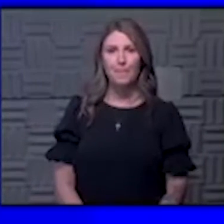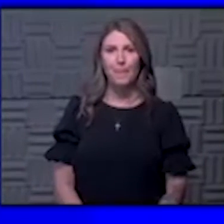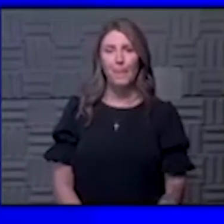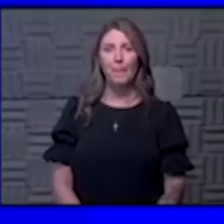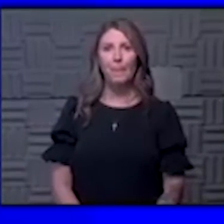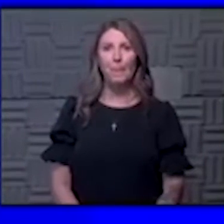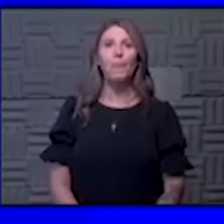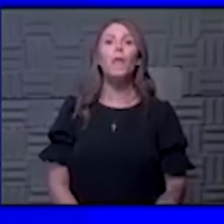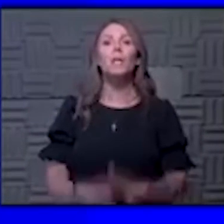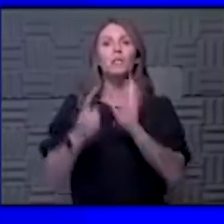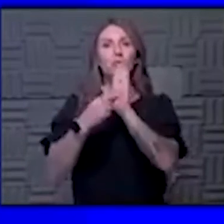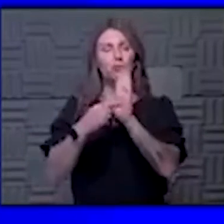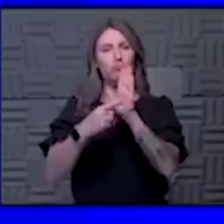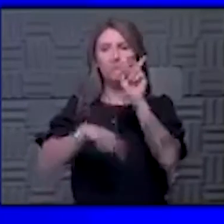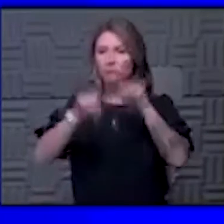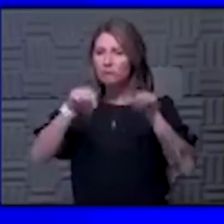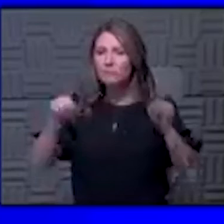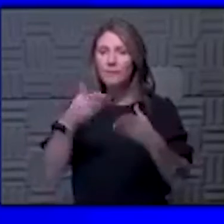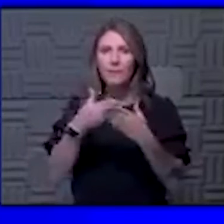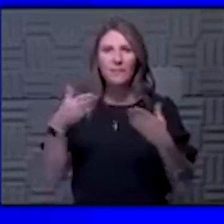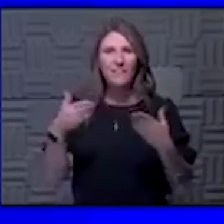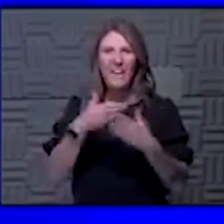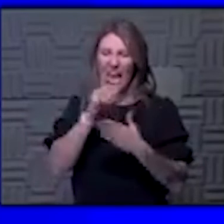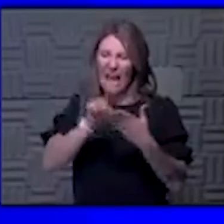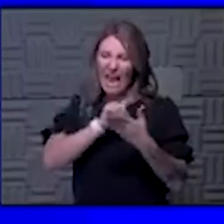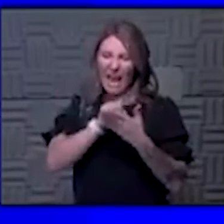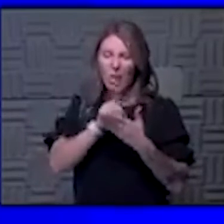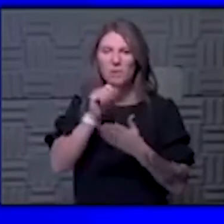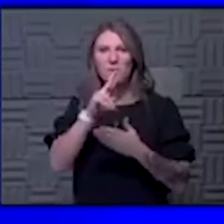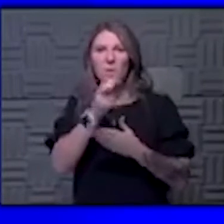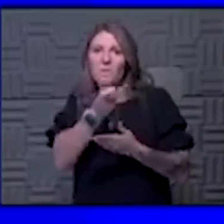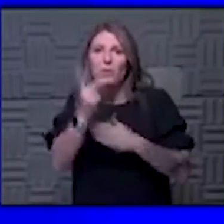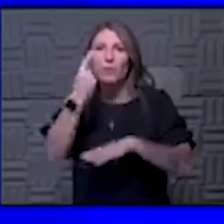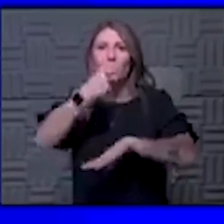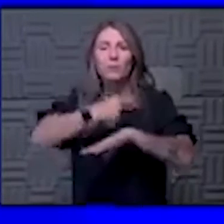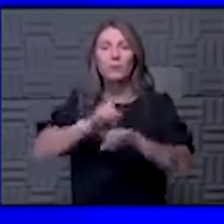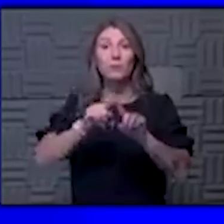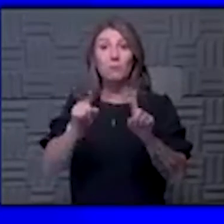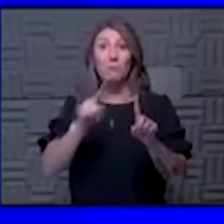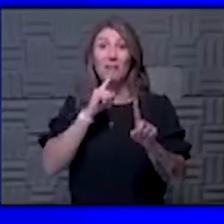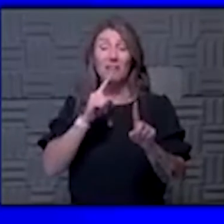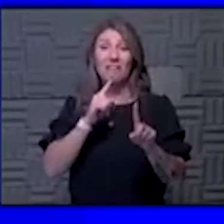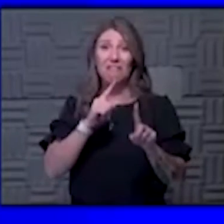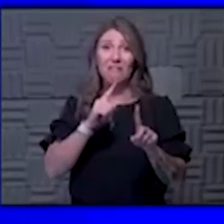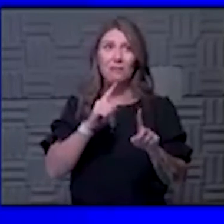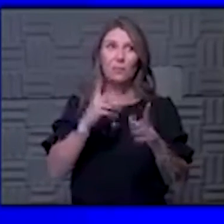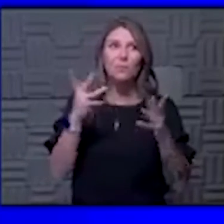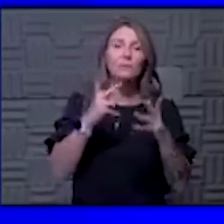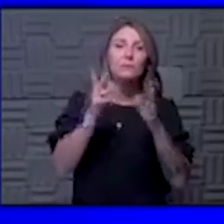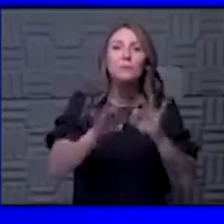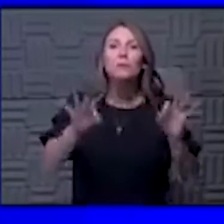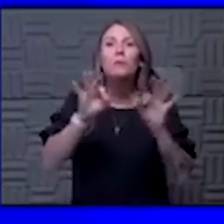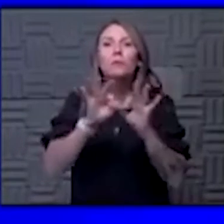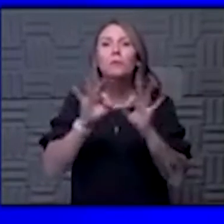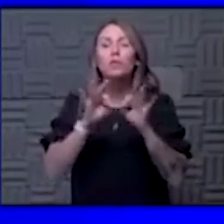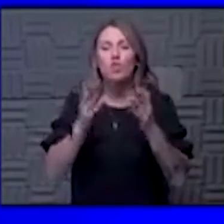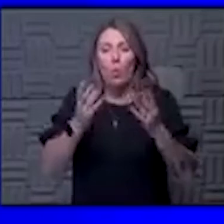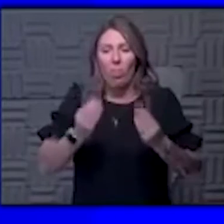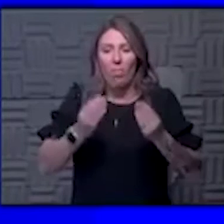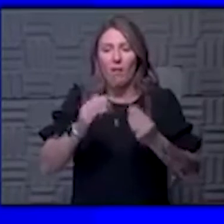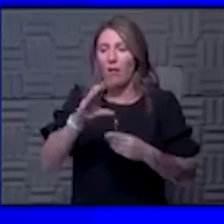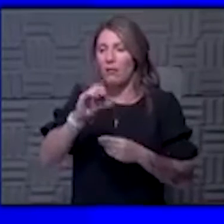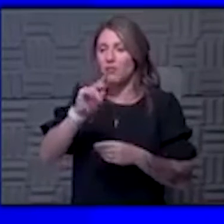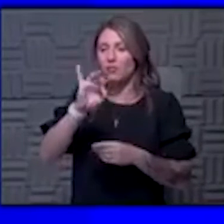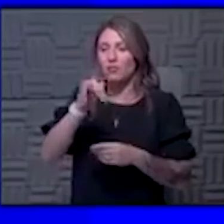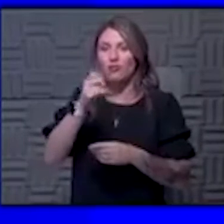it showed different things from hours to a couple days, but what is the real significance of that? What are the concentrations? Certainly we know that